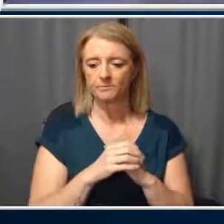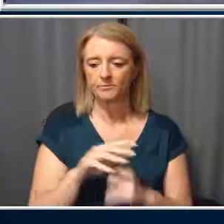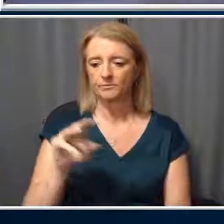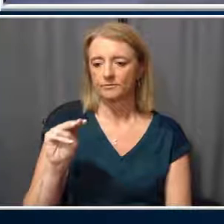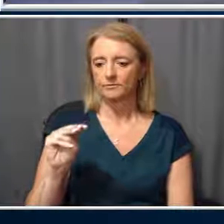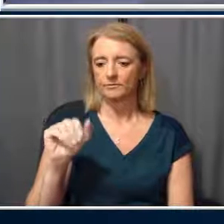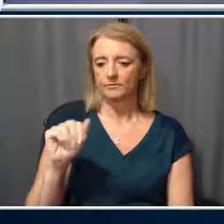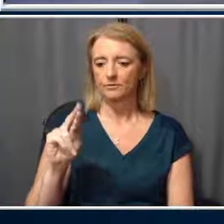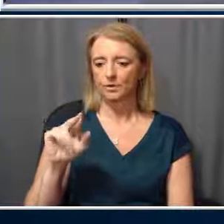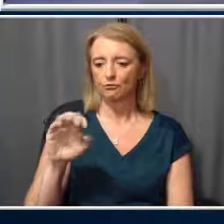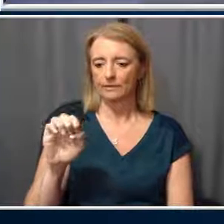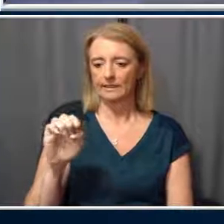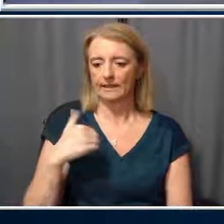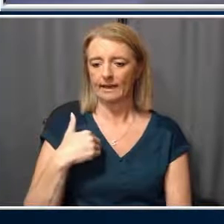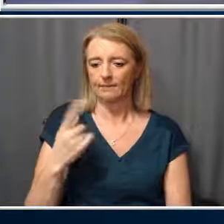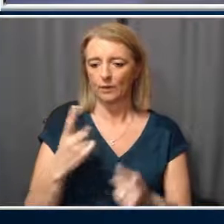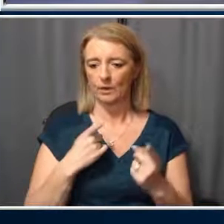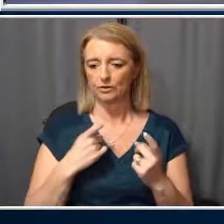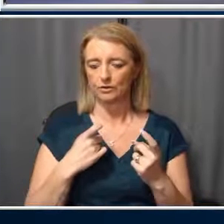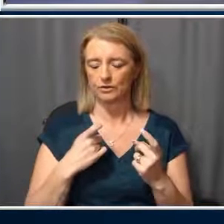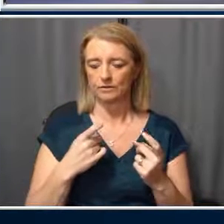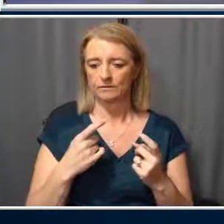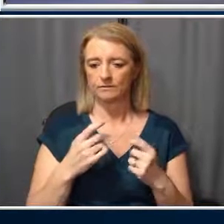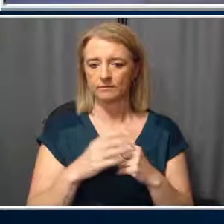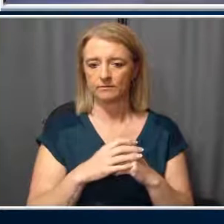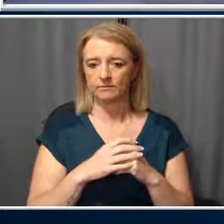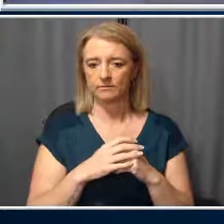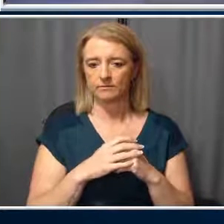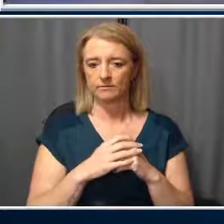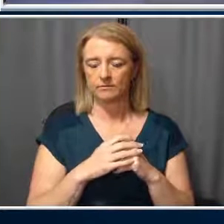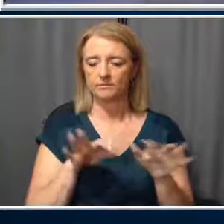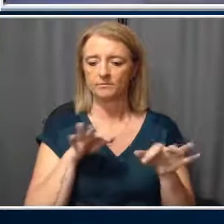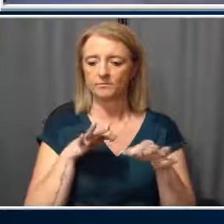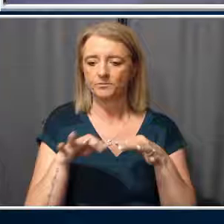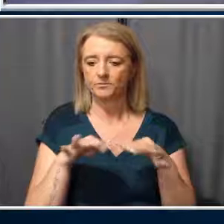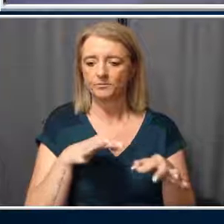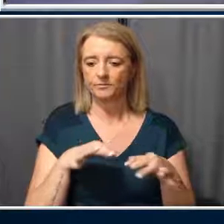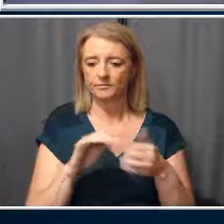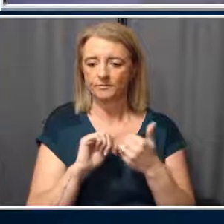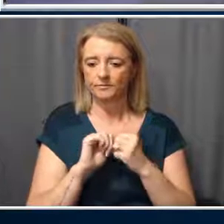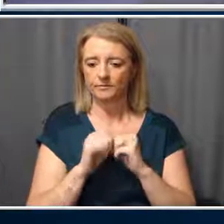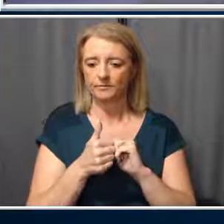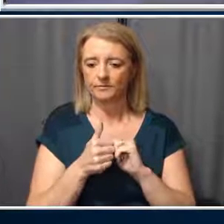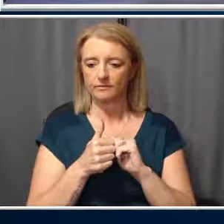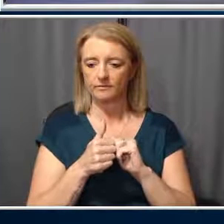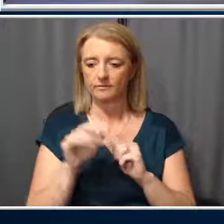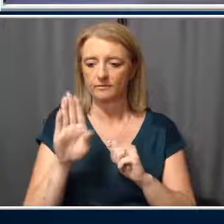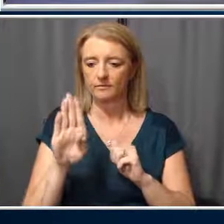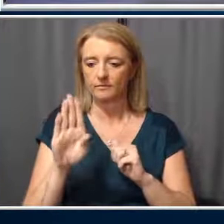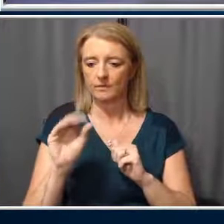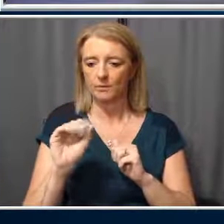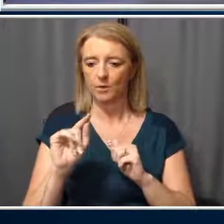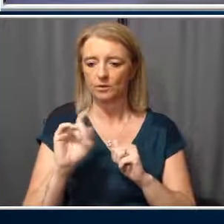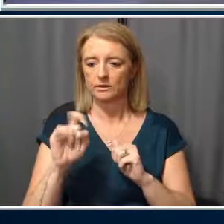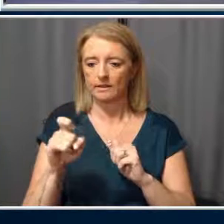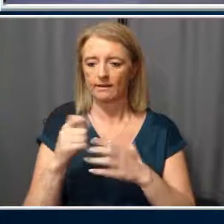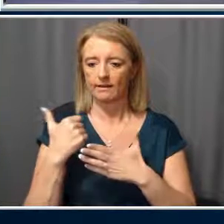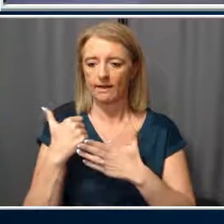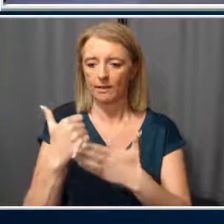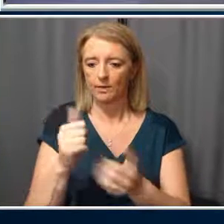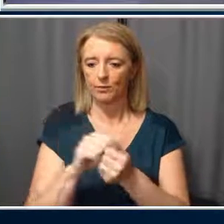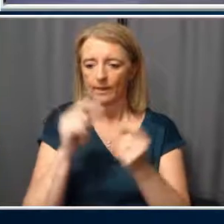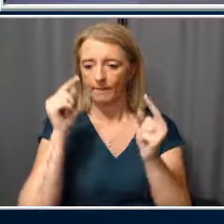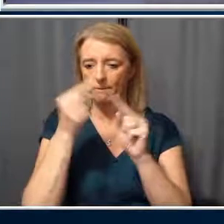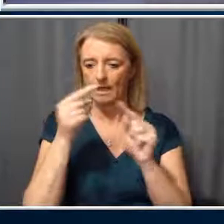to be irritated as much. There are also some pain improving properties that Botox seems to have